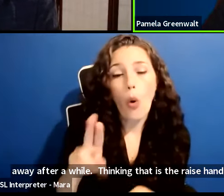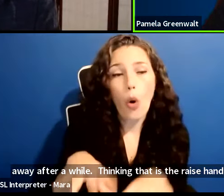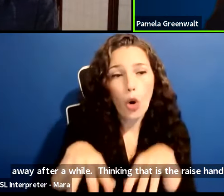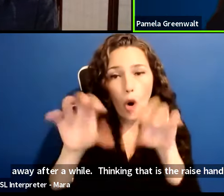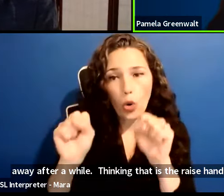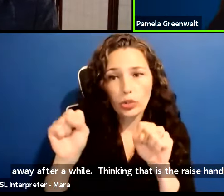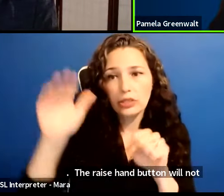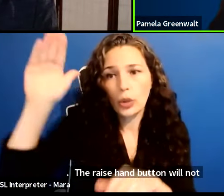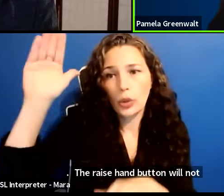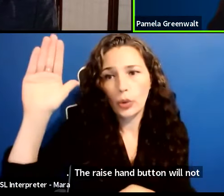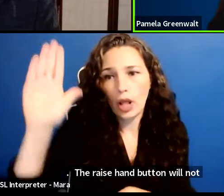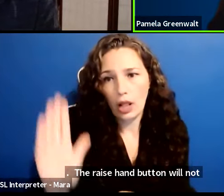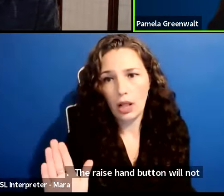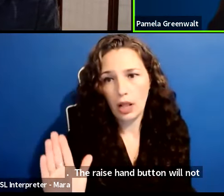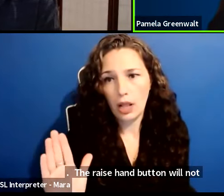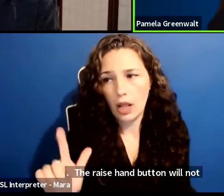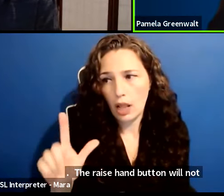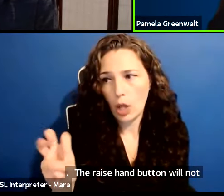Okay. Okay.